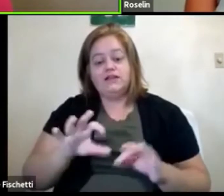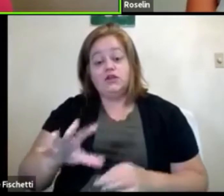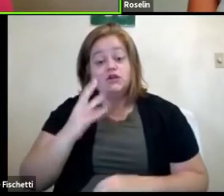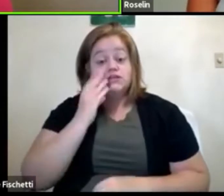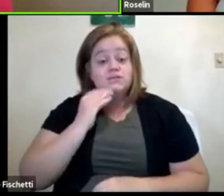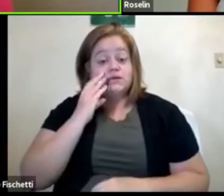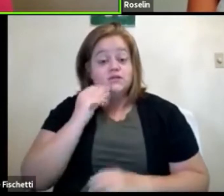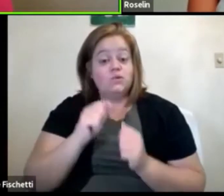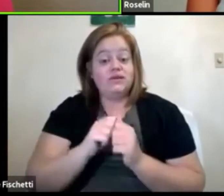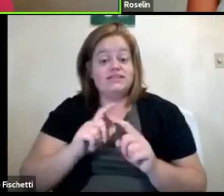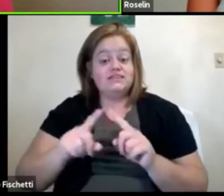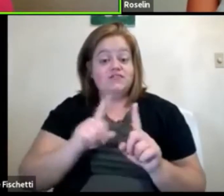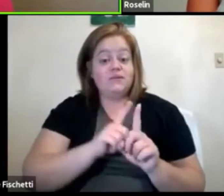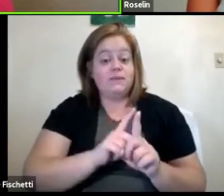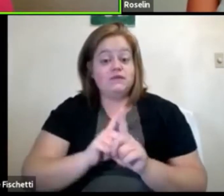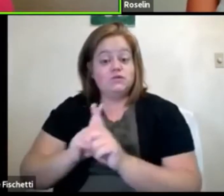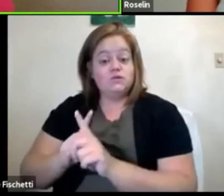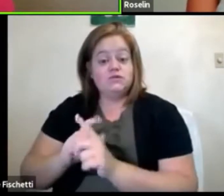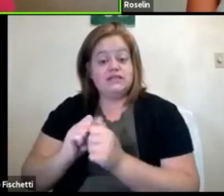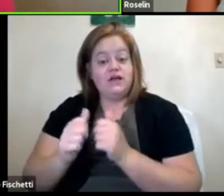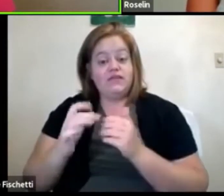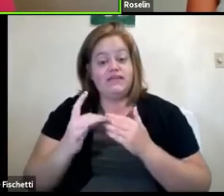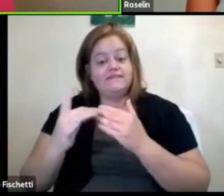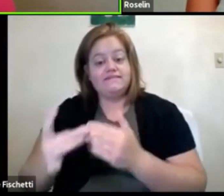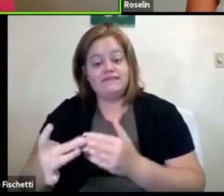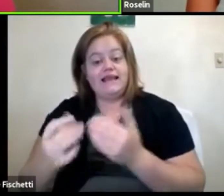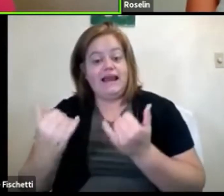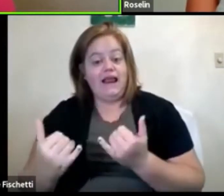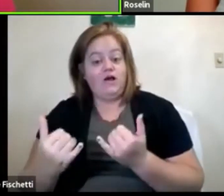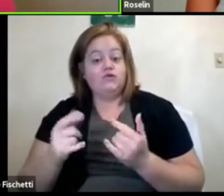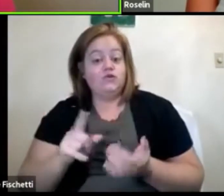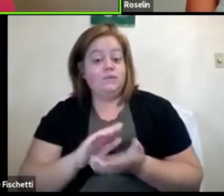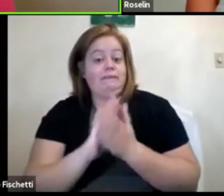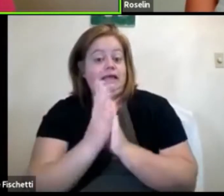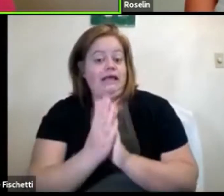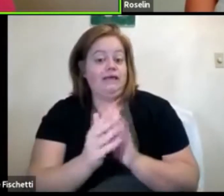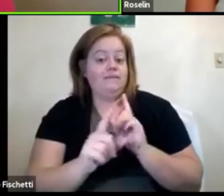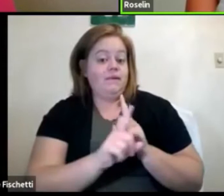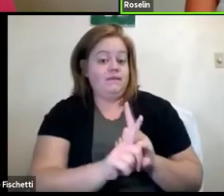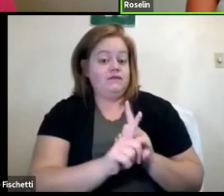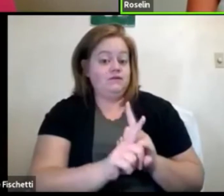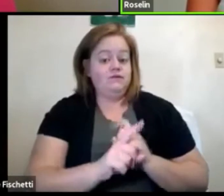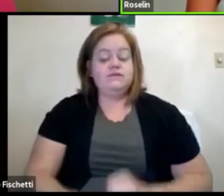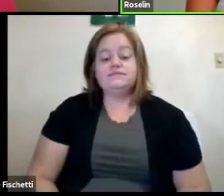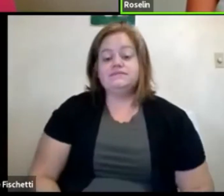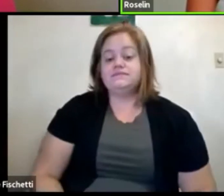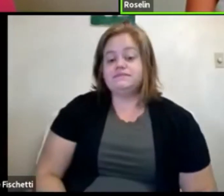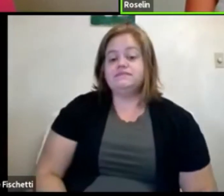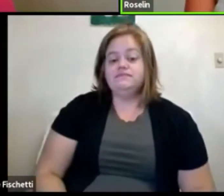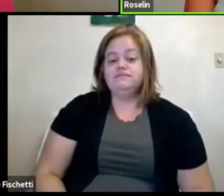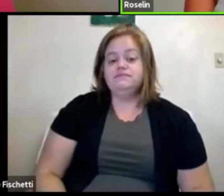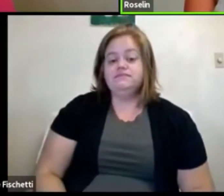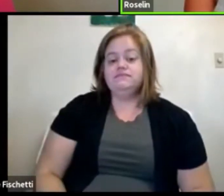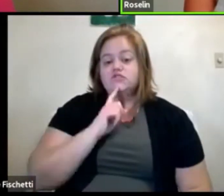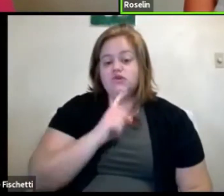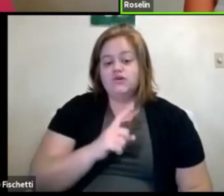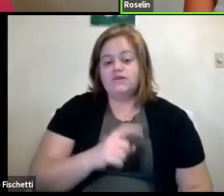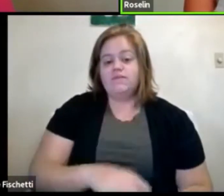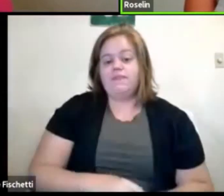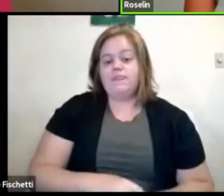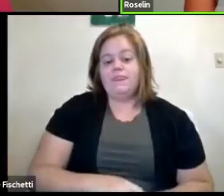with mentors and how you're also giving back now in your career. Yeah, so I've actually been very